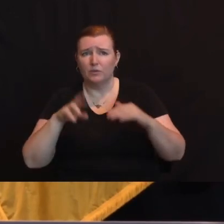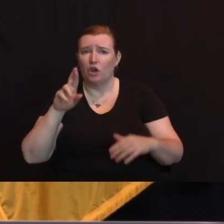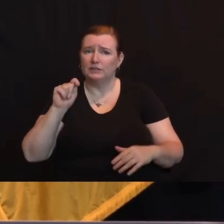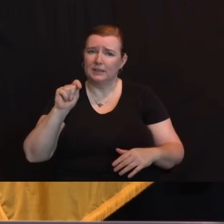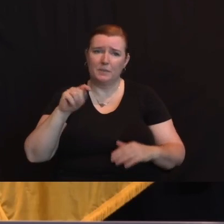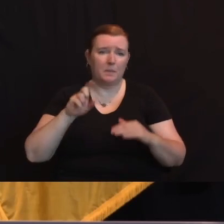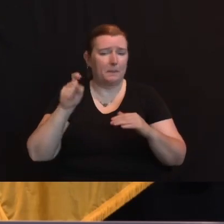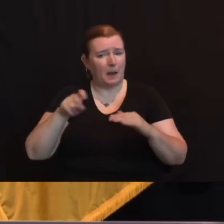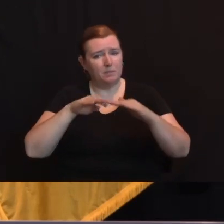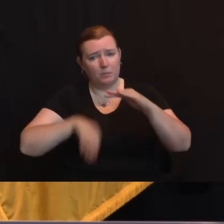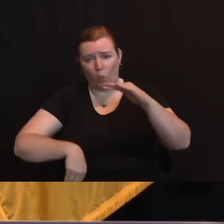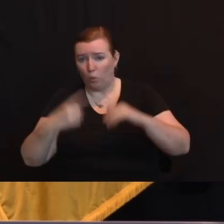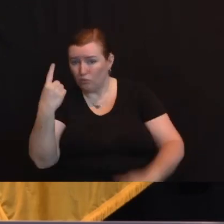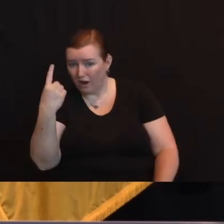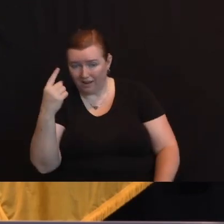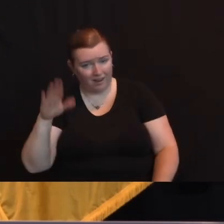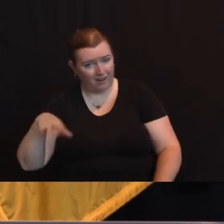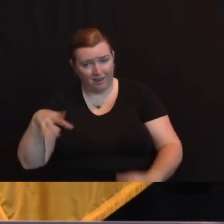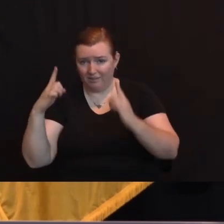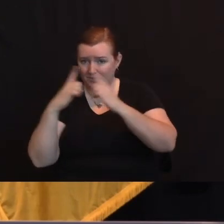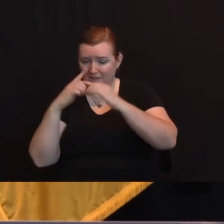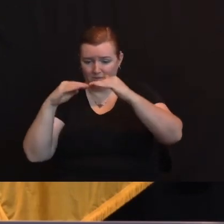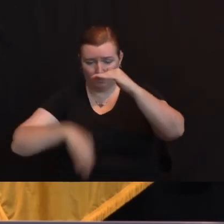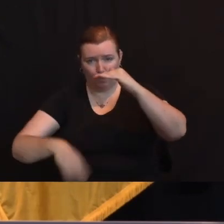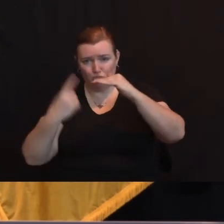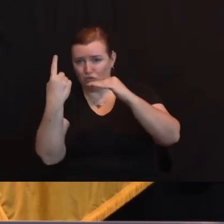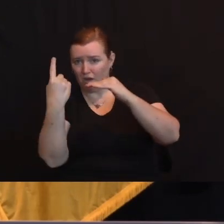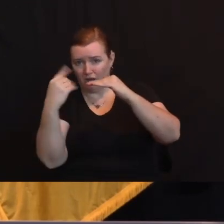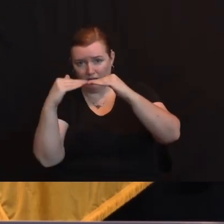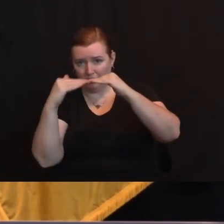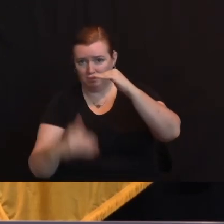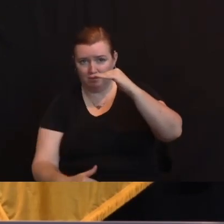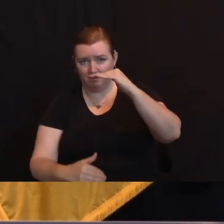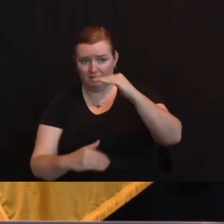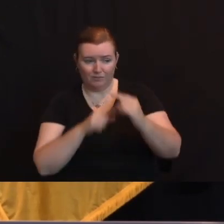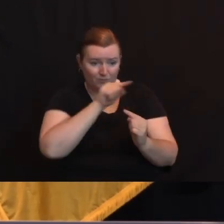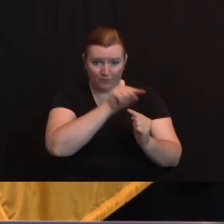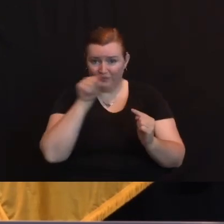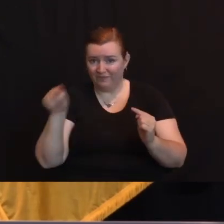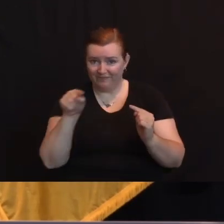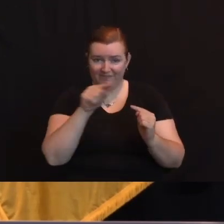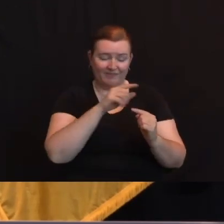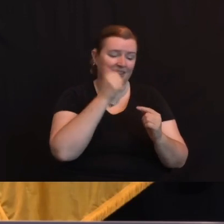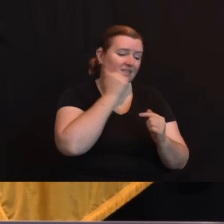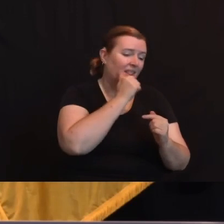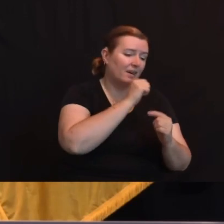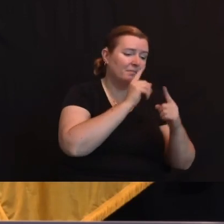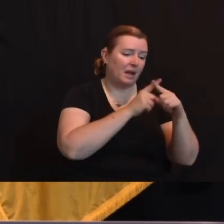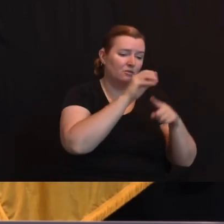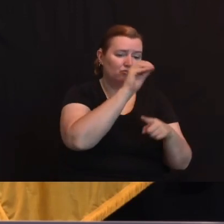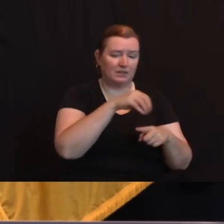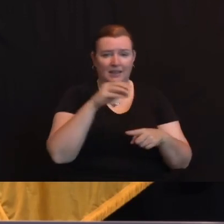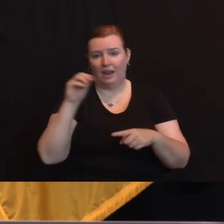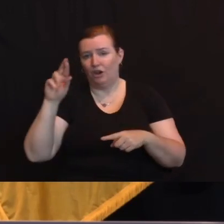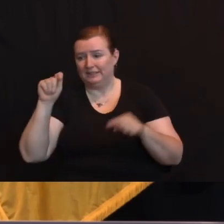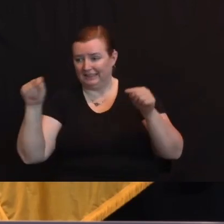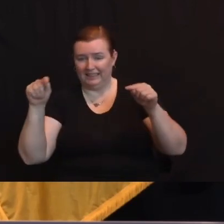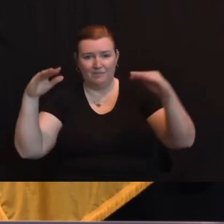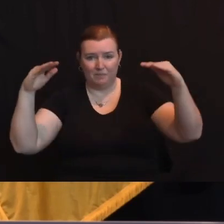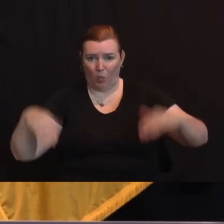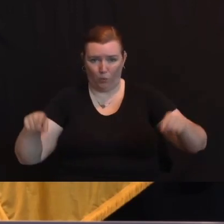have. And I think that's where we are. I'll come back to temperature checks and